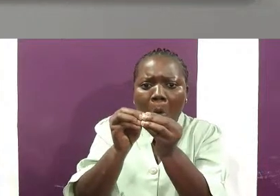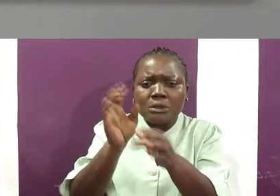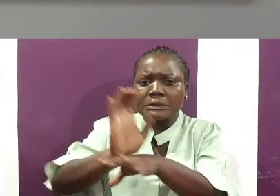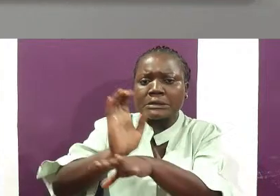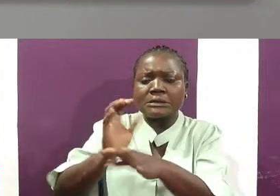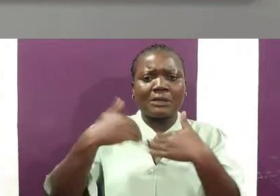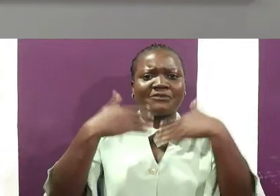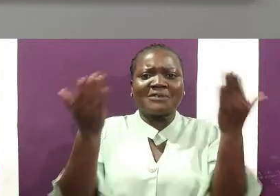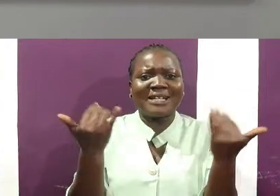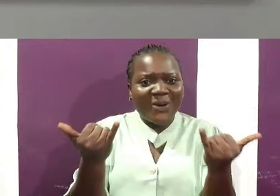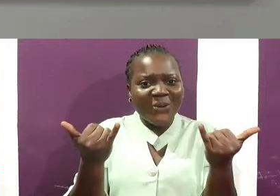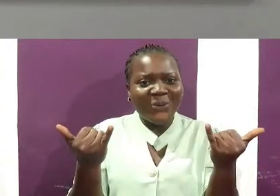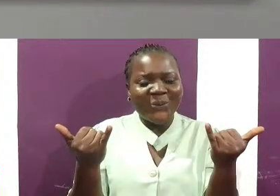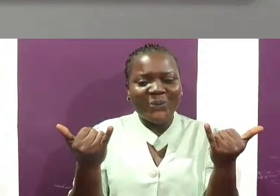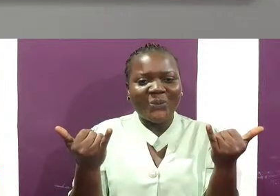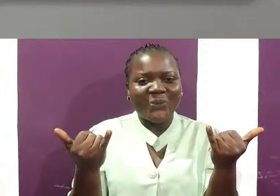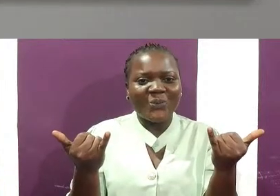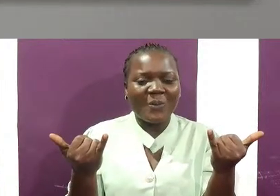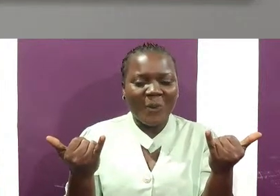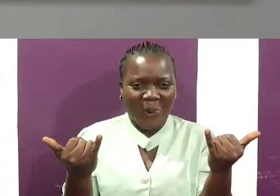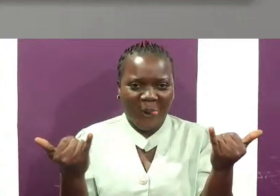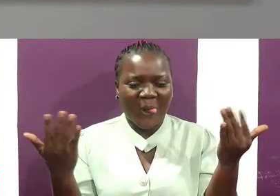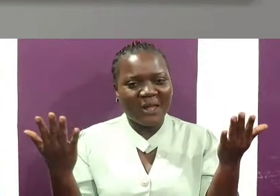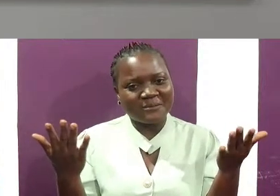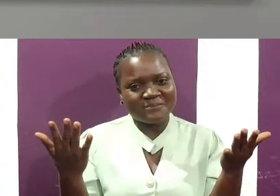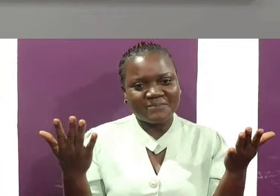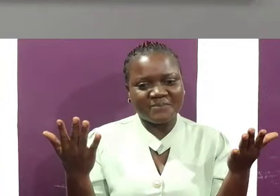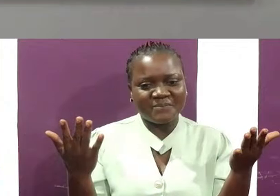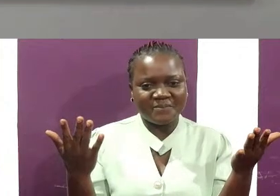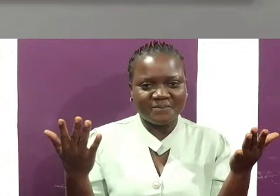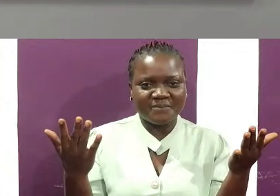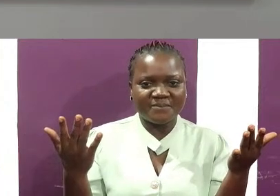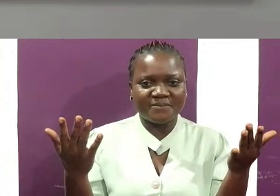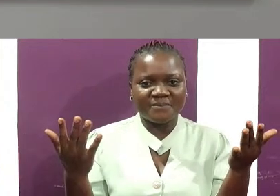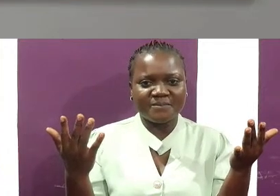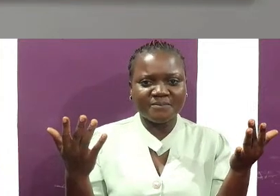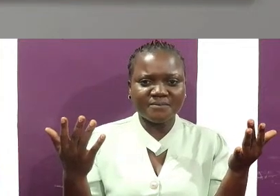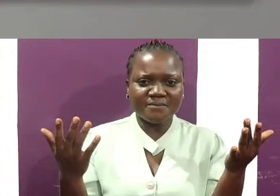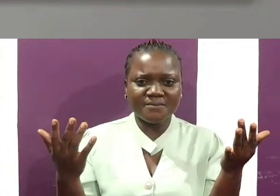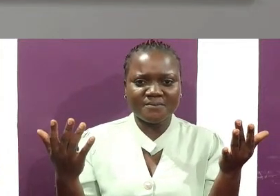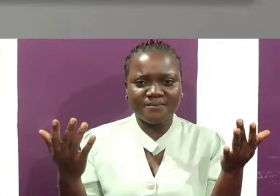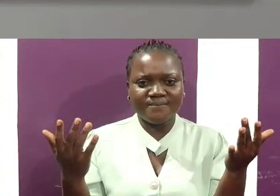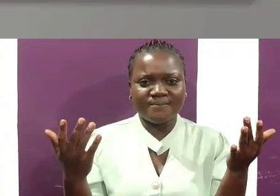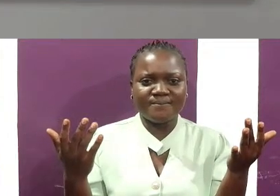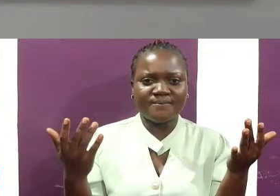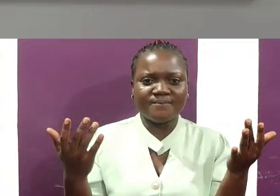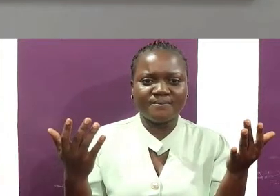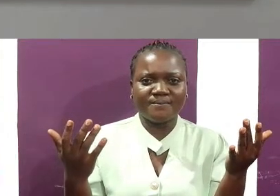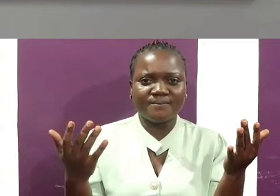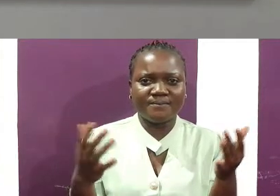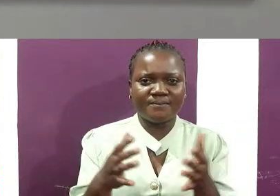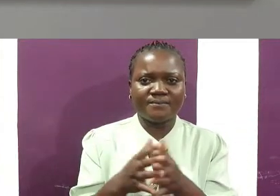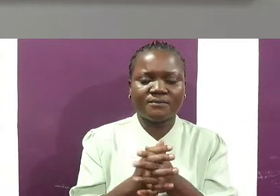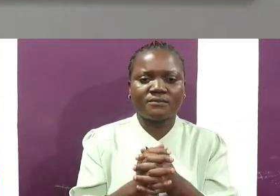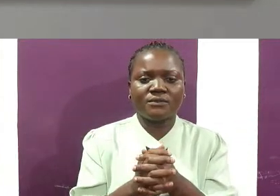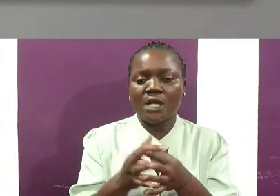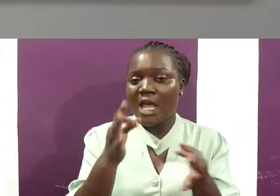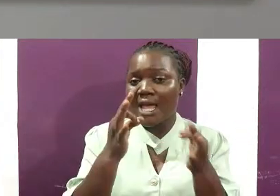You think about the oneness of the church, and I want to take your attention to Acts chapter 2.